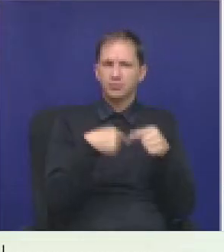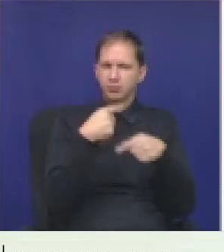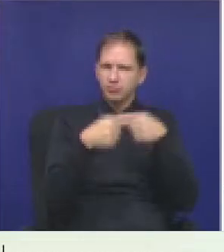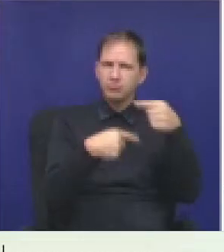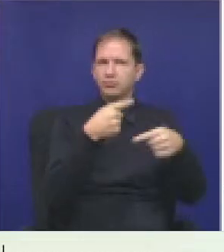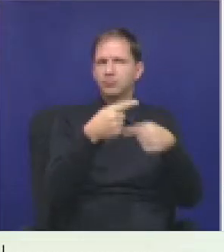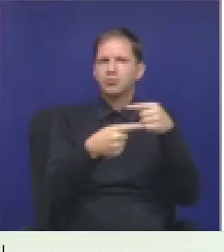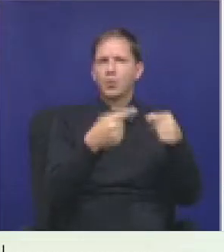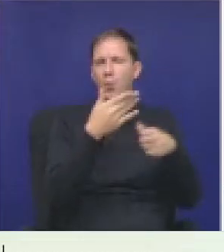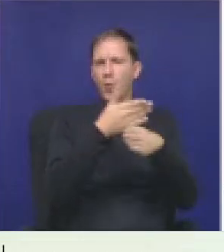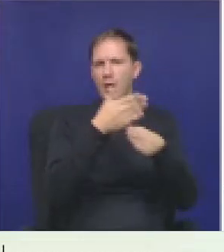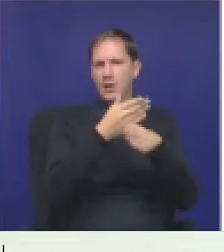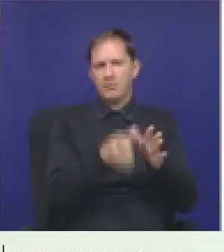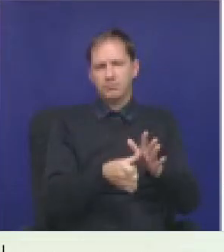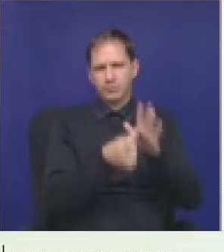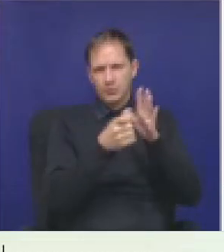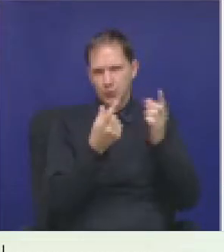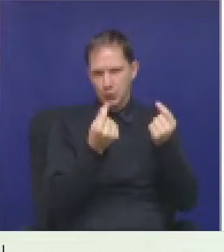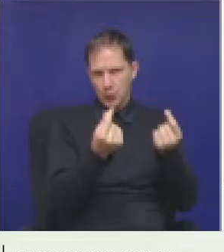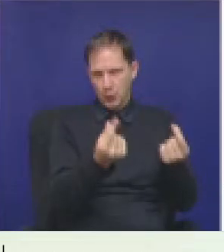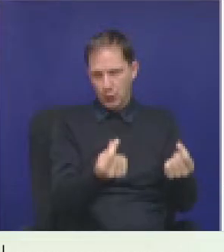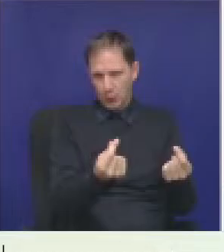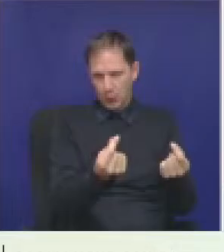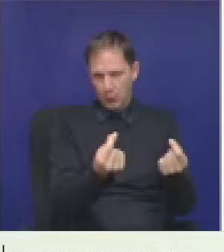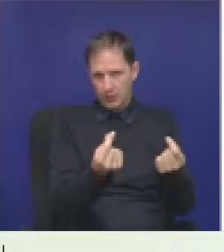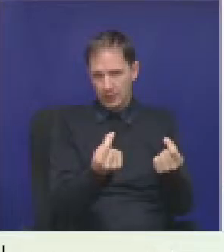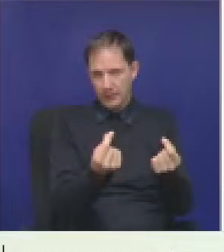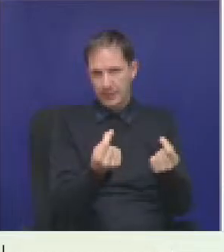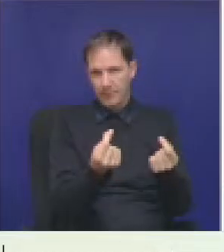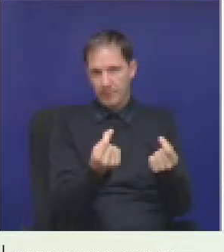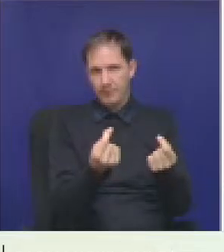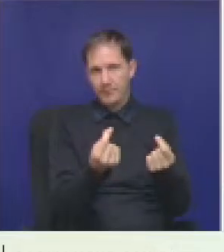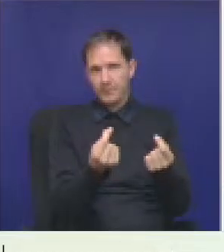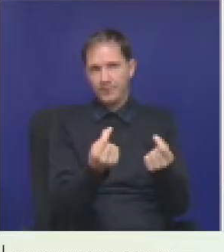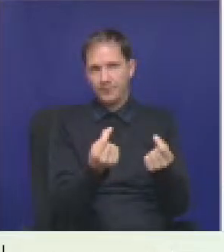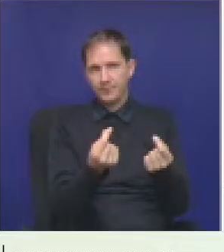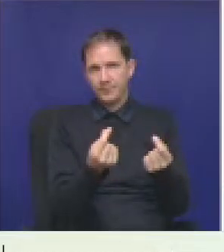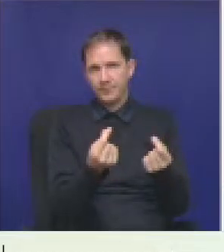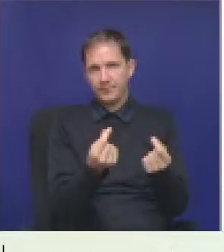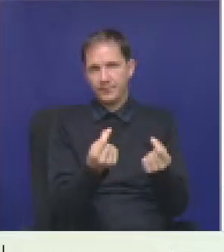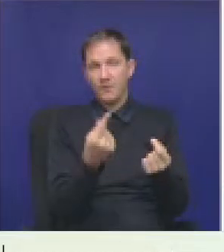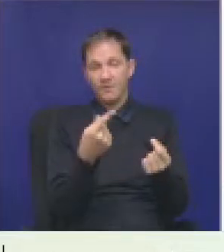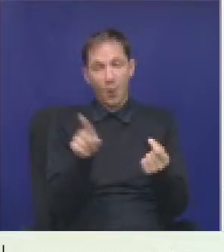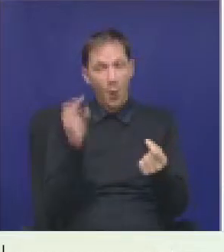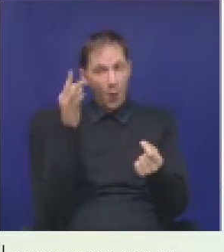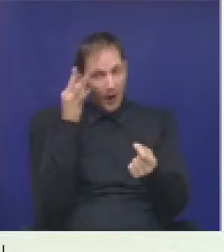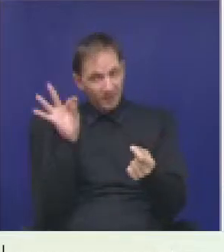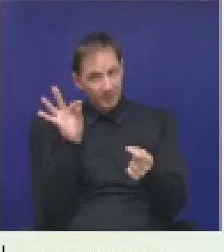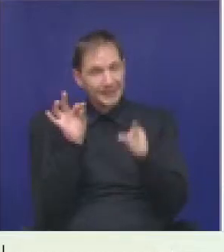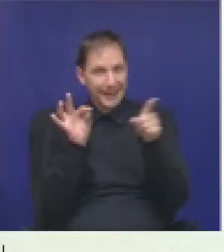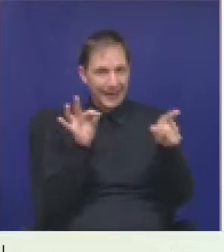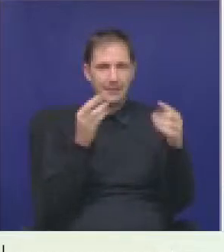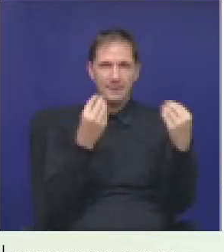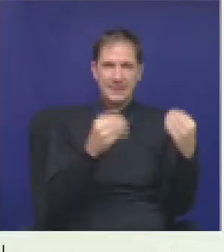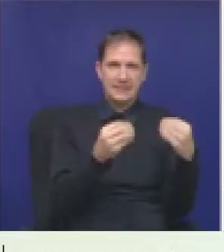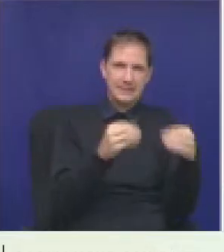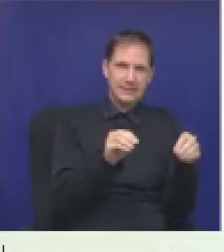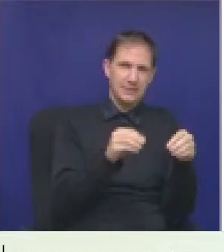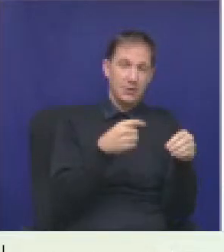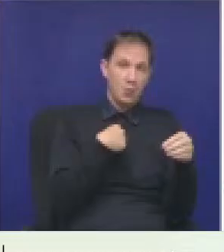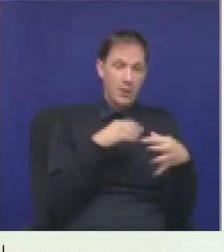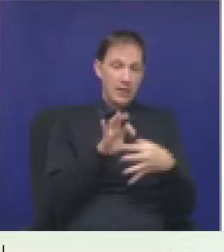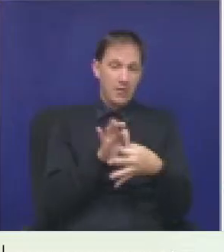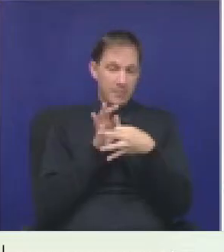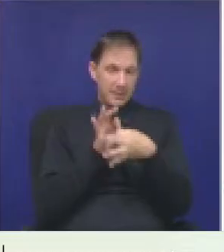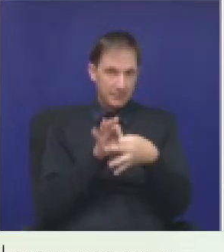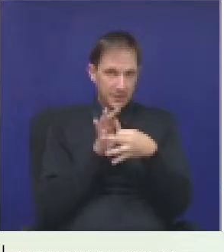nation and supporting evidence-based decision-making across government and business sectors. Our commitment to maintaining the integrity and